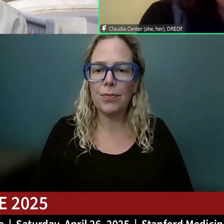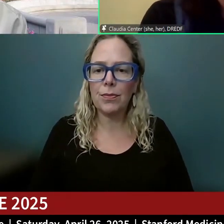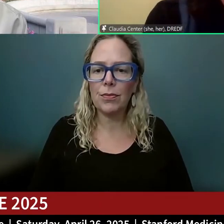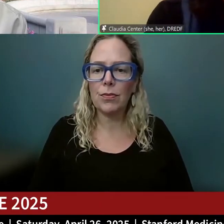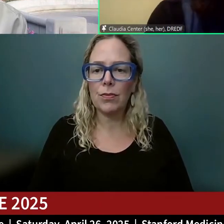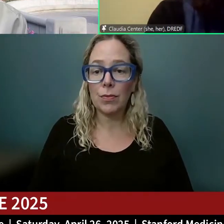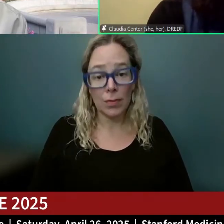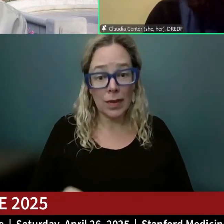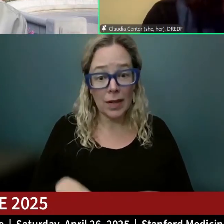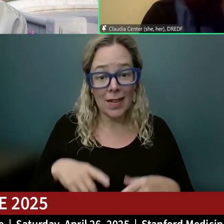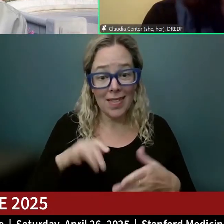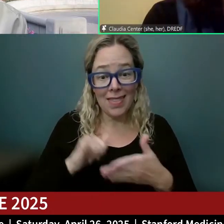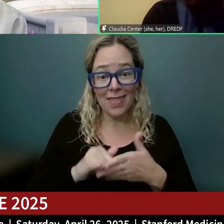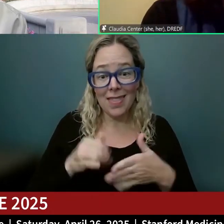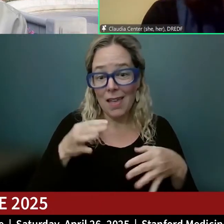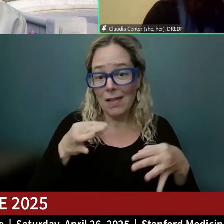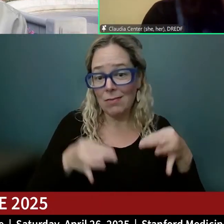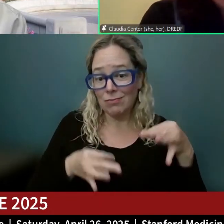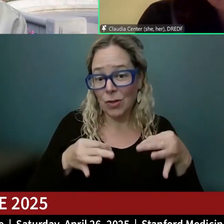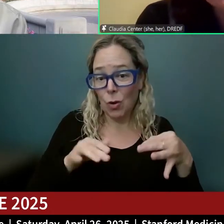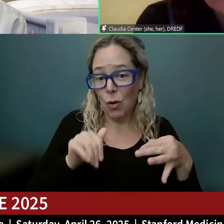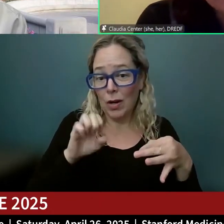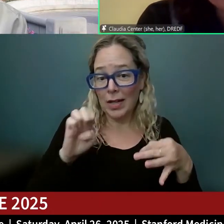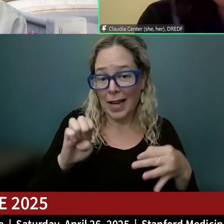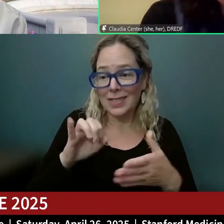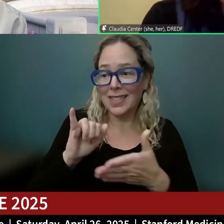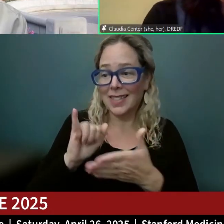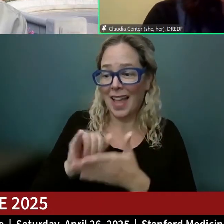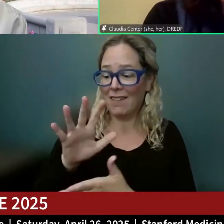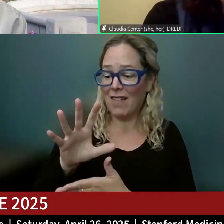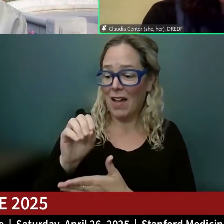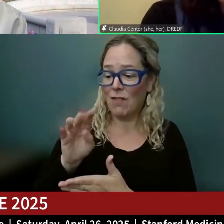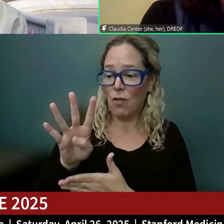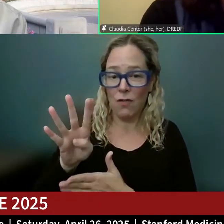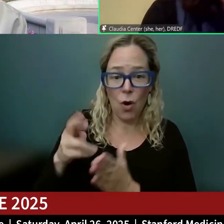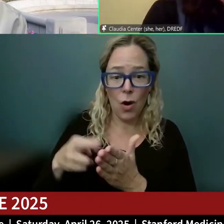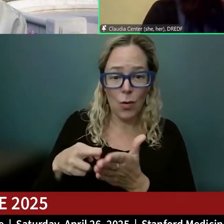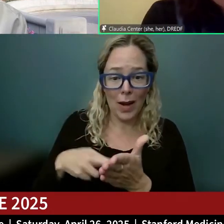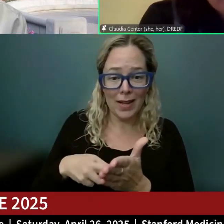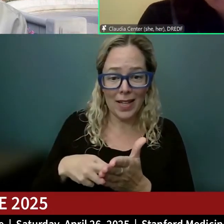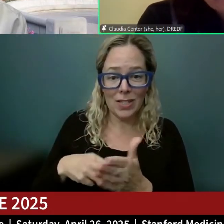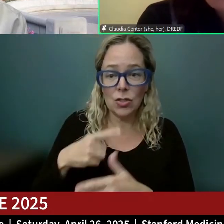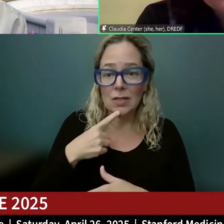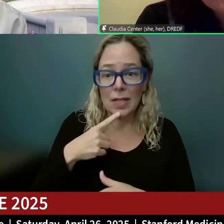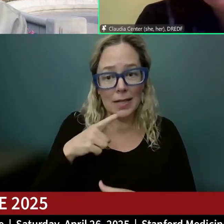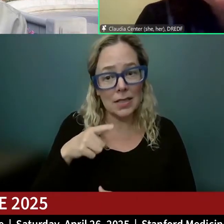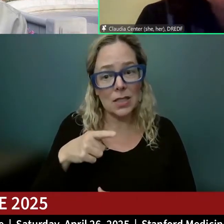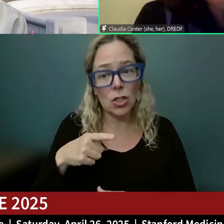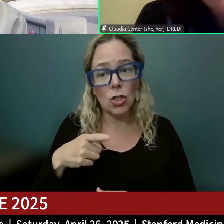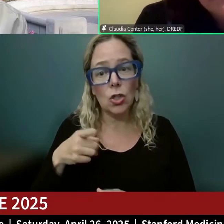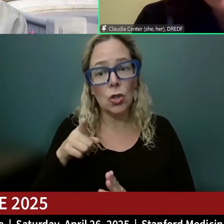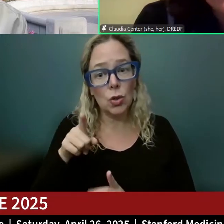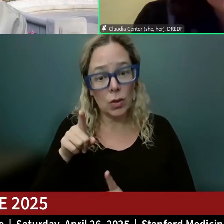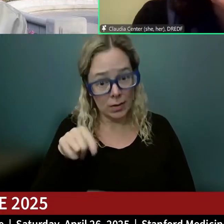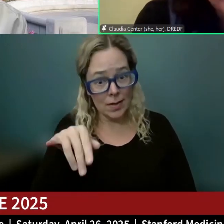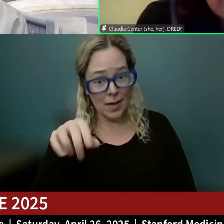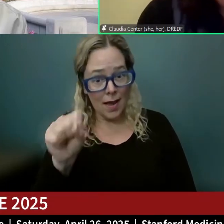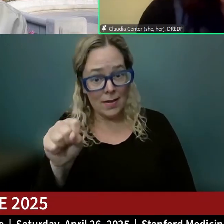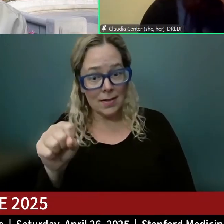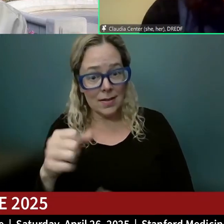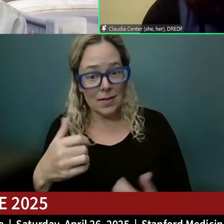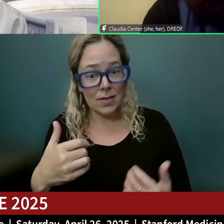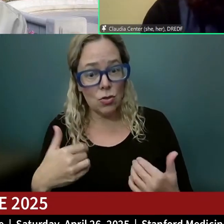that 504 regulation that I was talking about that says that yes, you do have